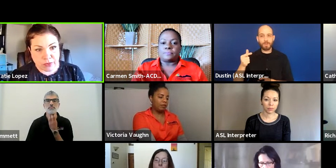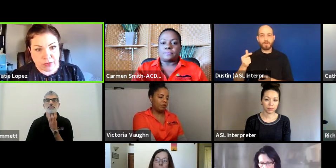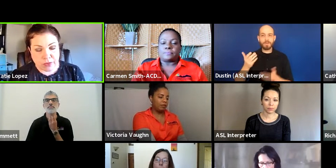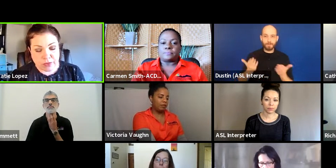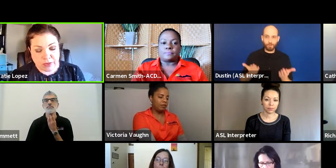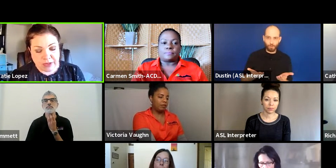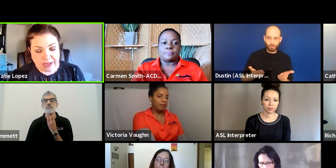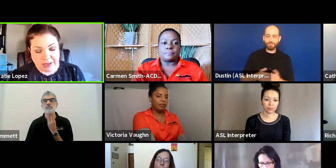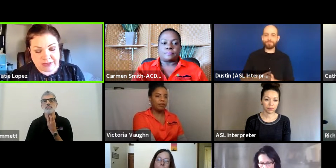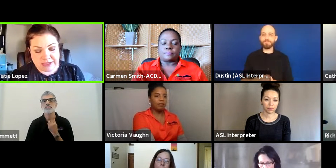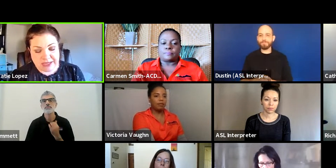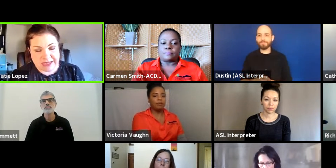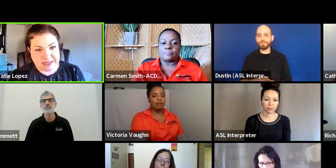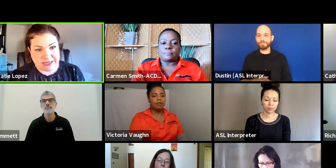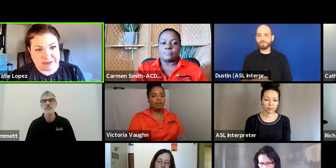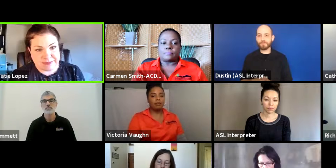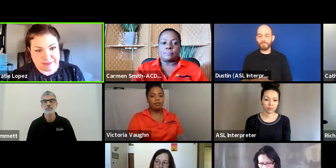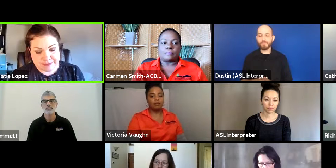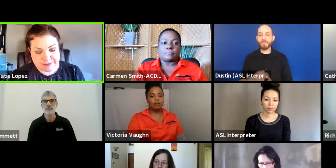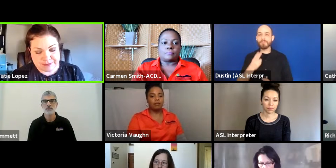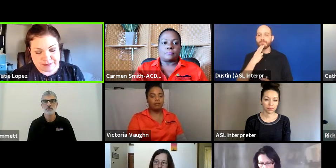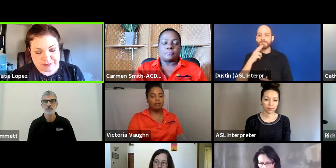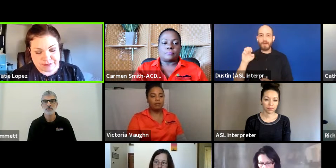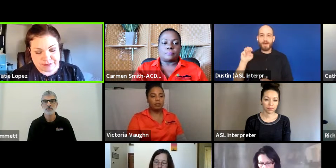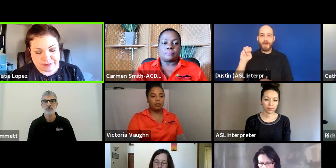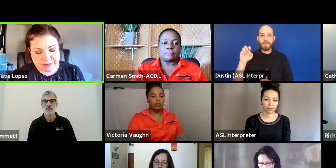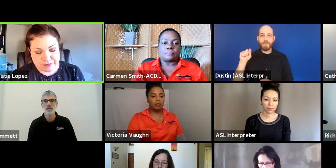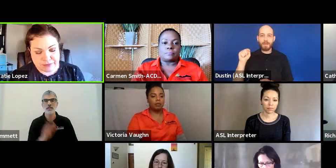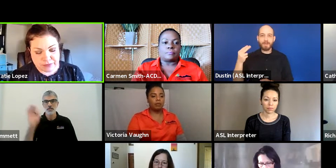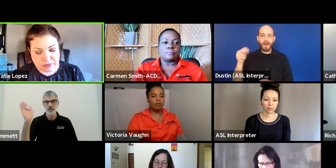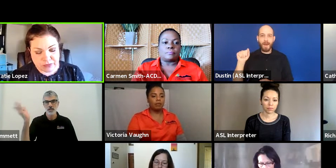Here. Emmett Hassan.